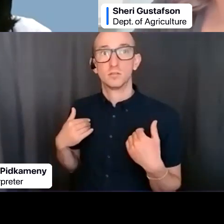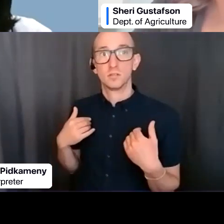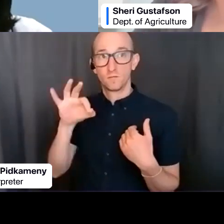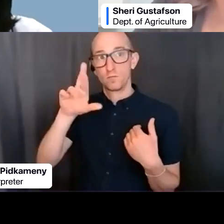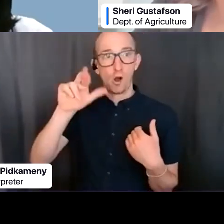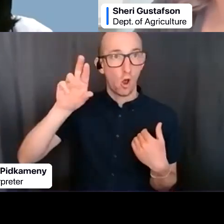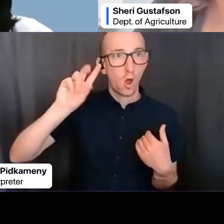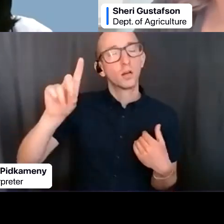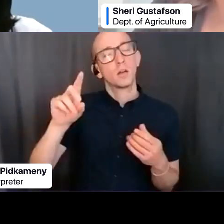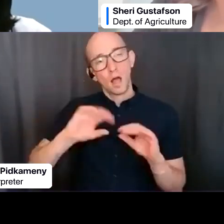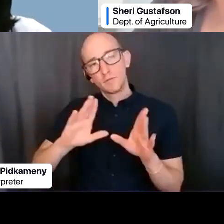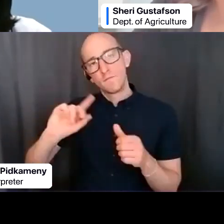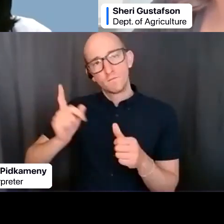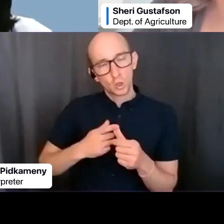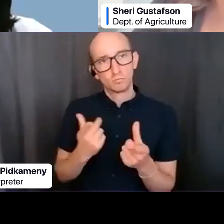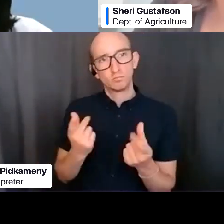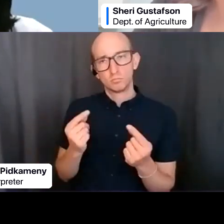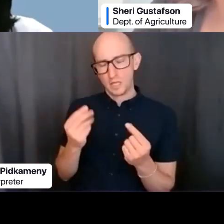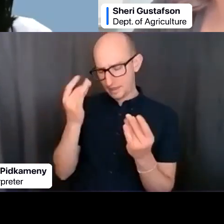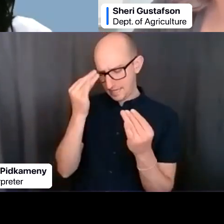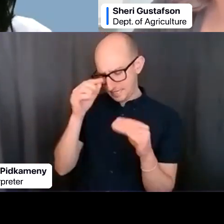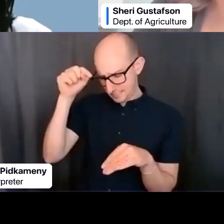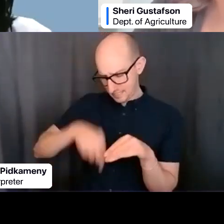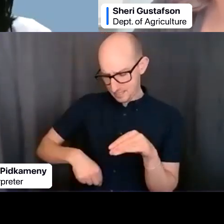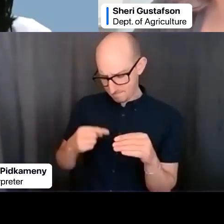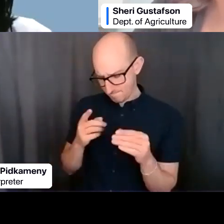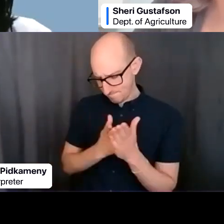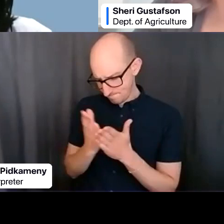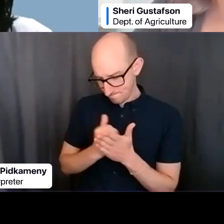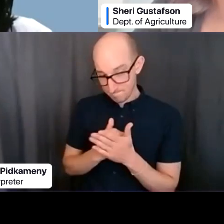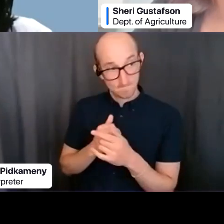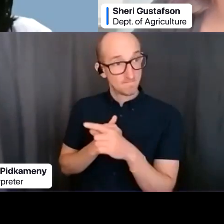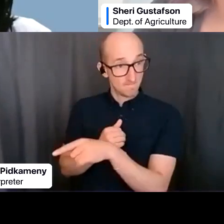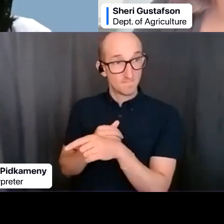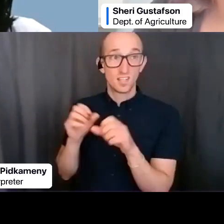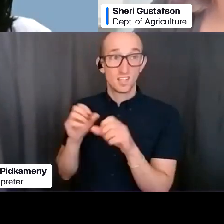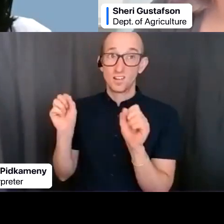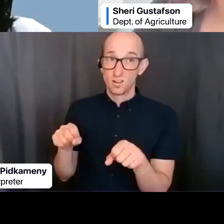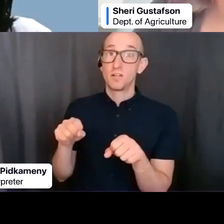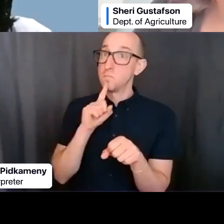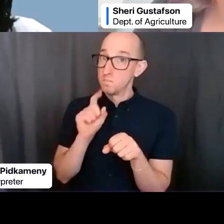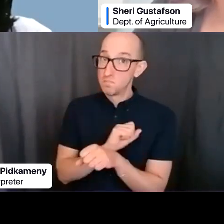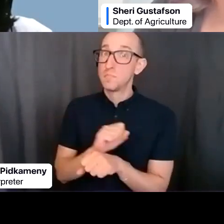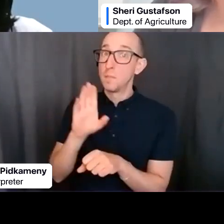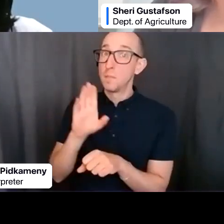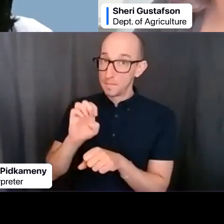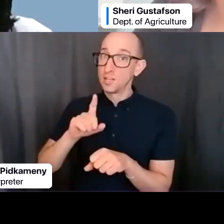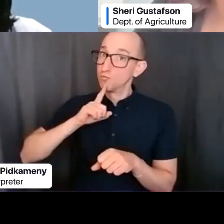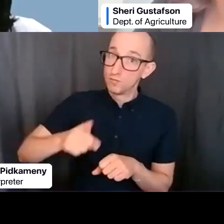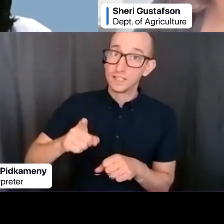first really kind of think deeply about whether this could be a legitimate service animal,